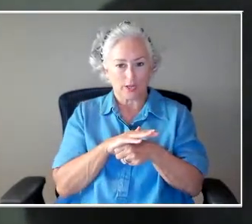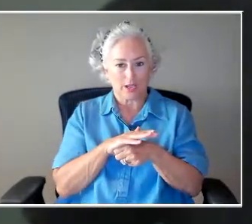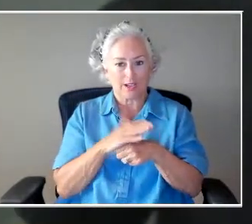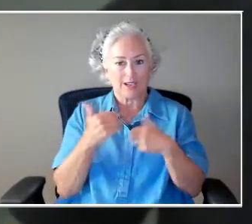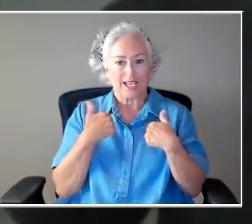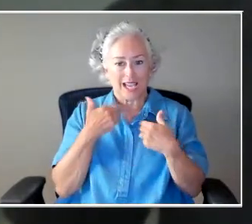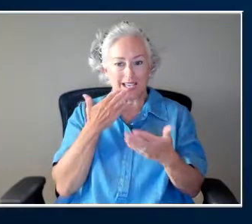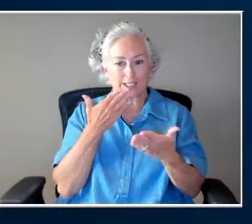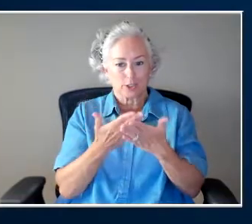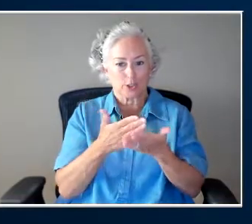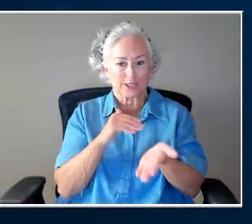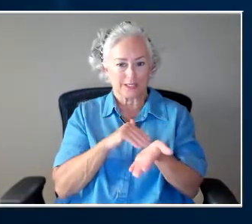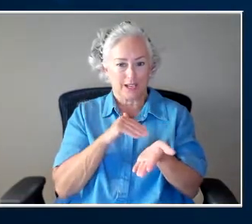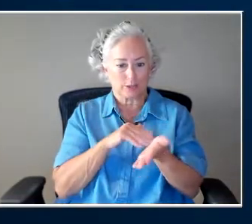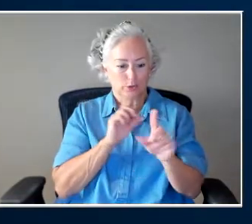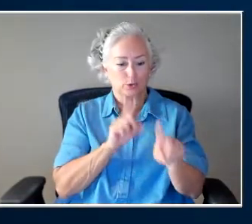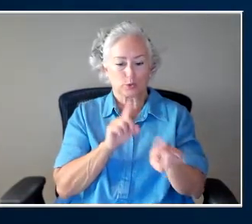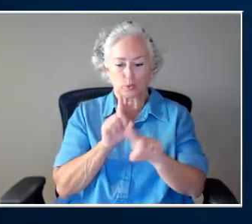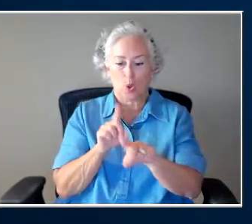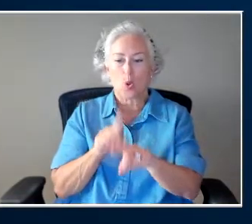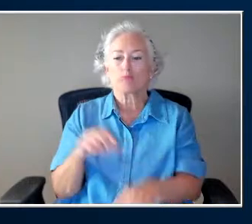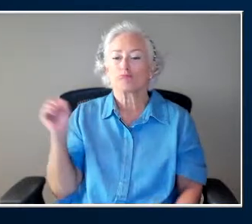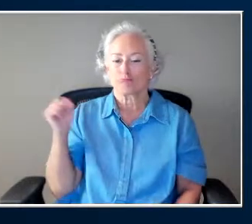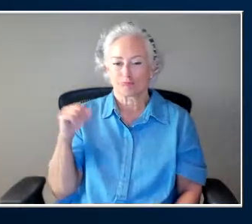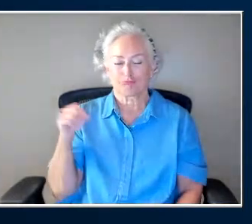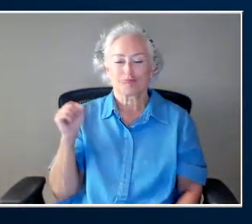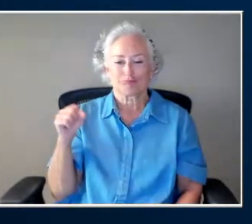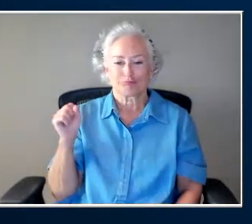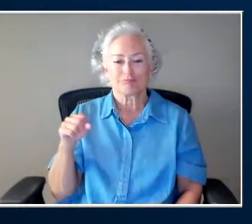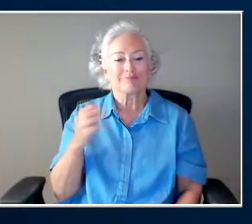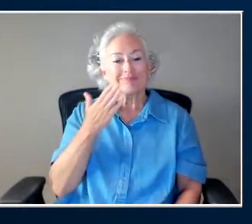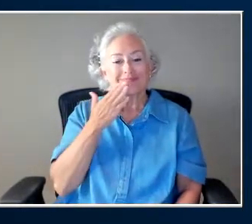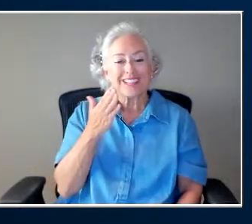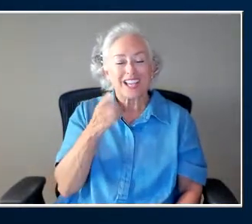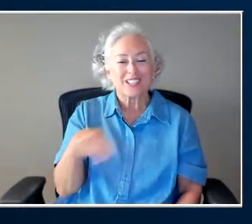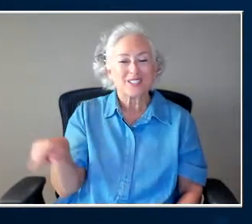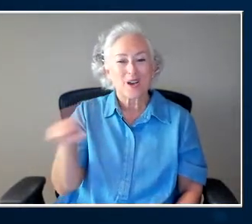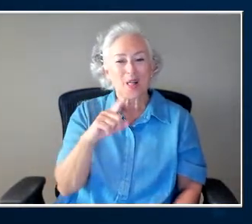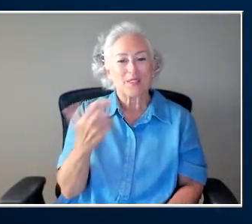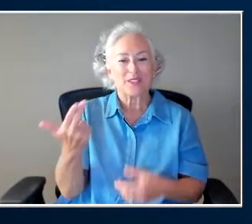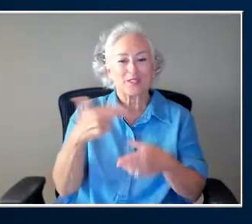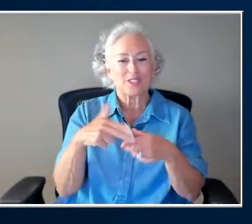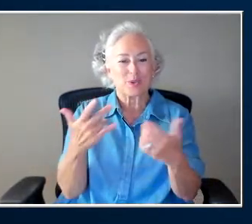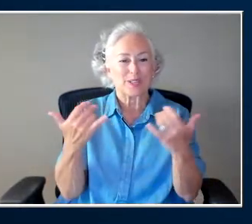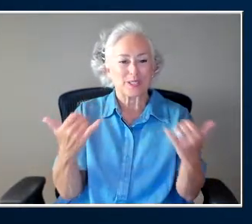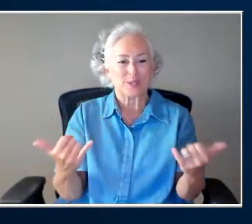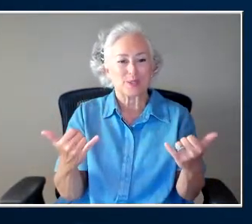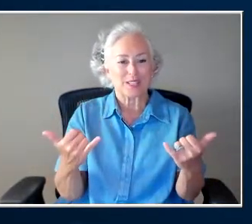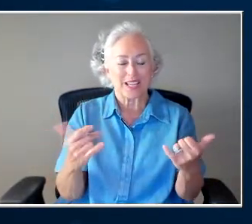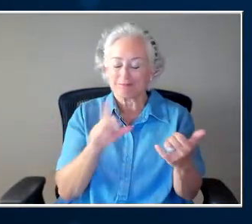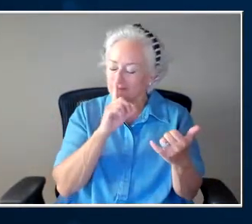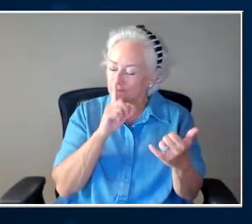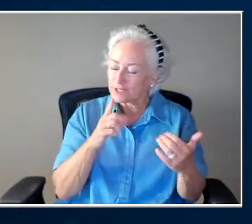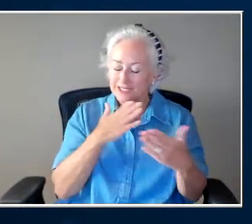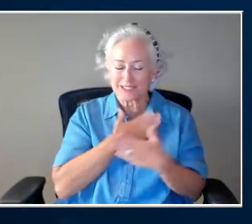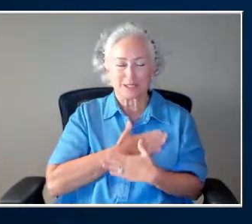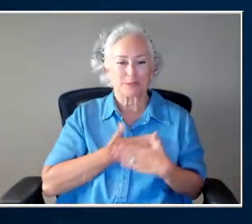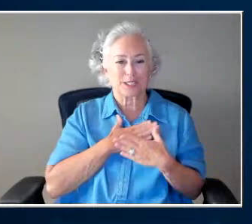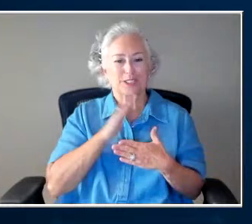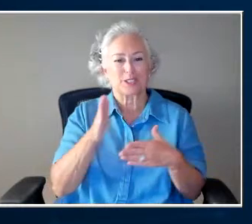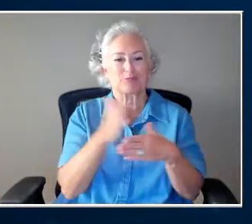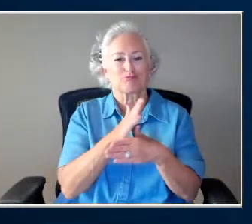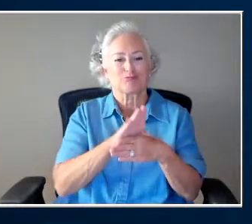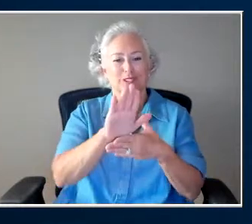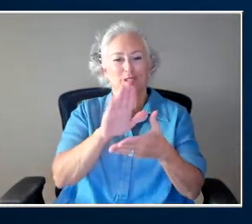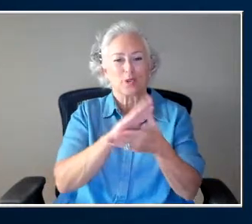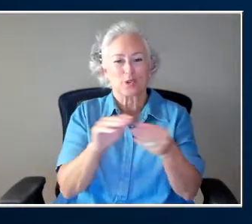to. Absolutely. Thank you all so much for joining our discussion. We really appreciate you sharing your journey. And Cohen, thanks